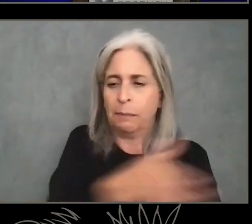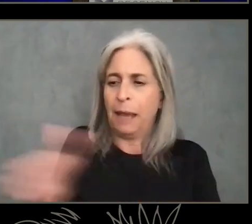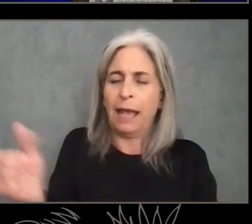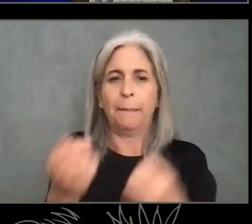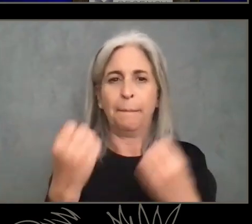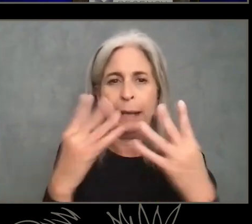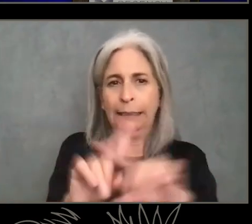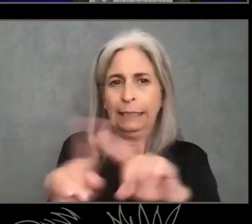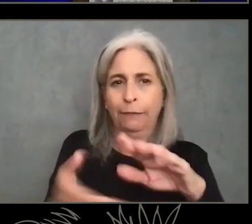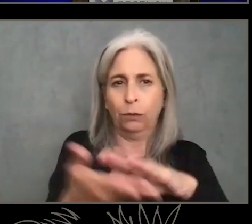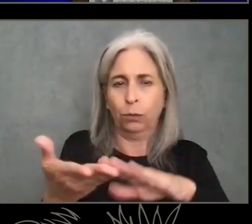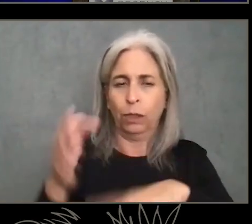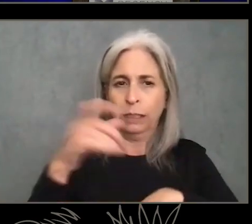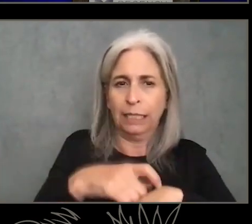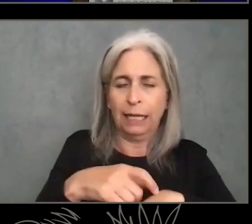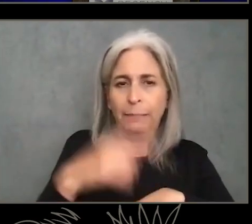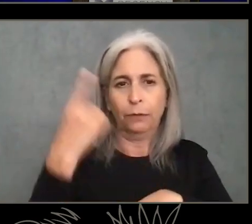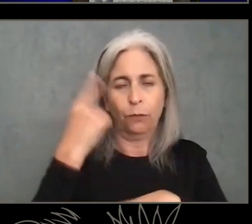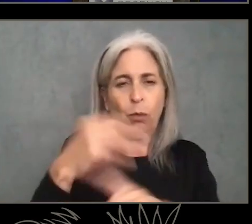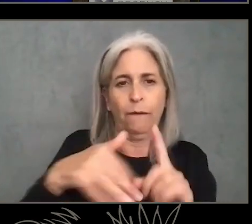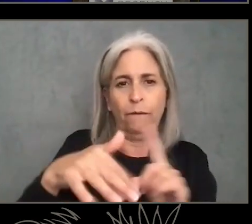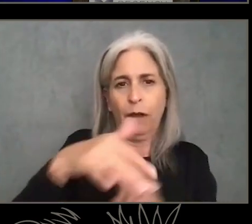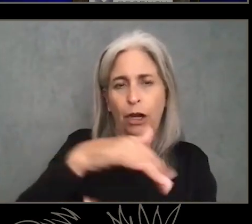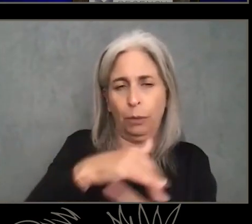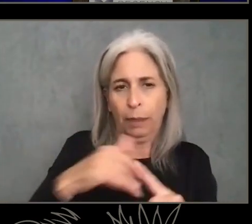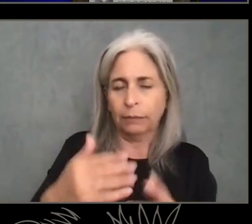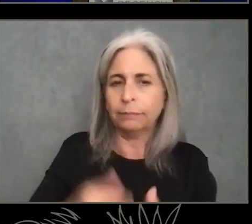multiple runtimes or environments in this case.